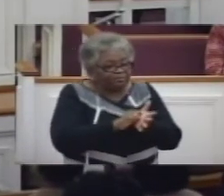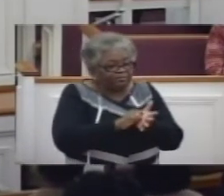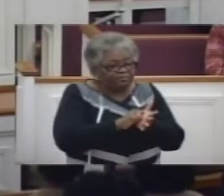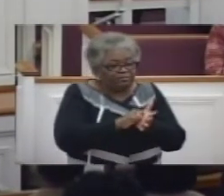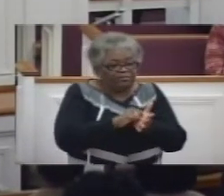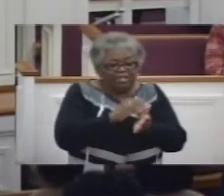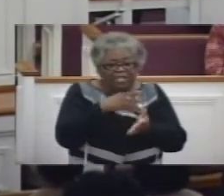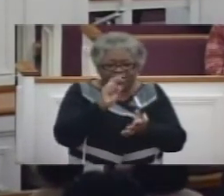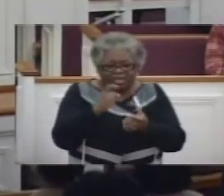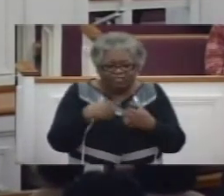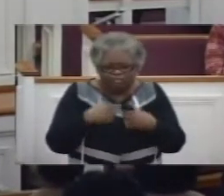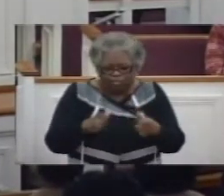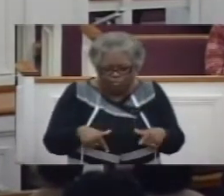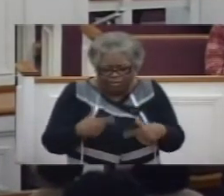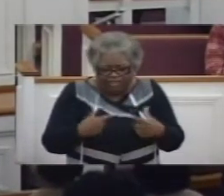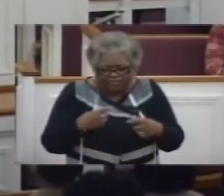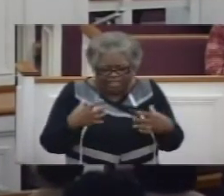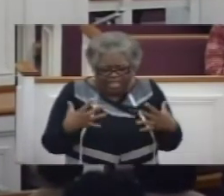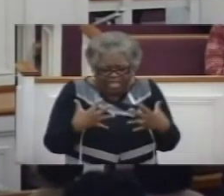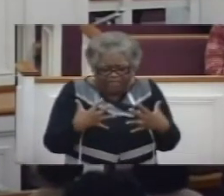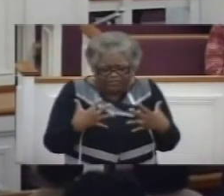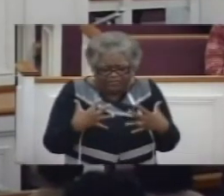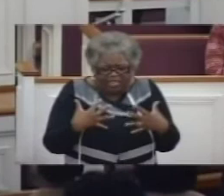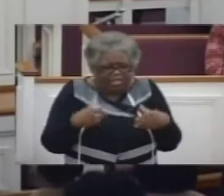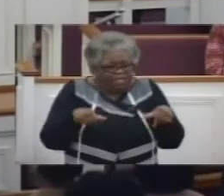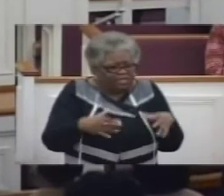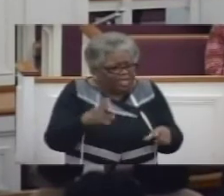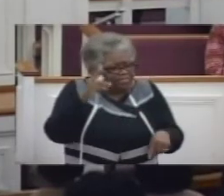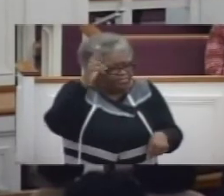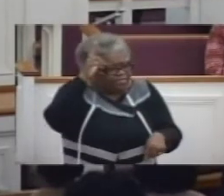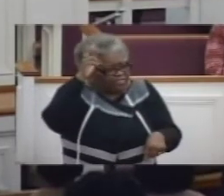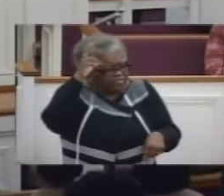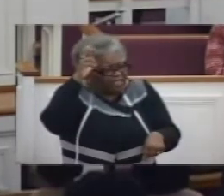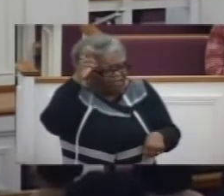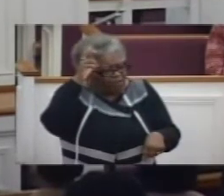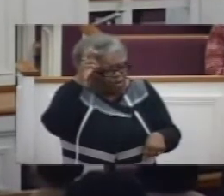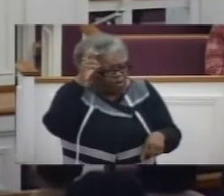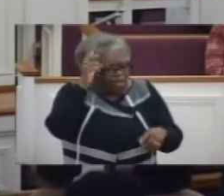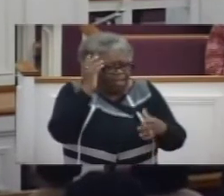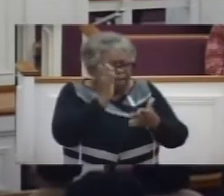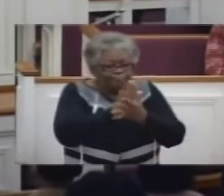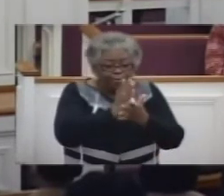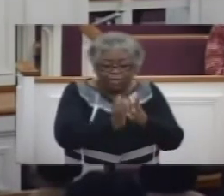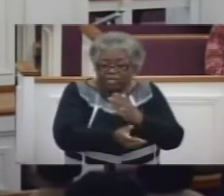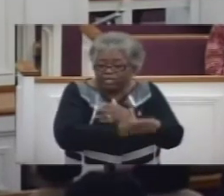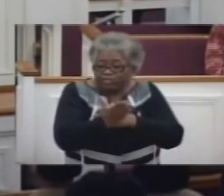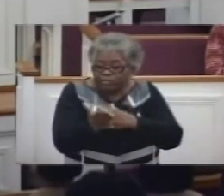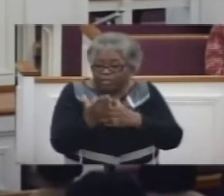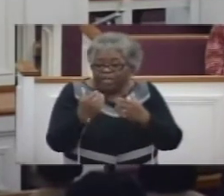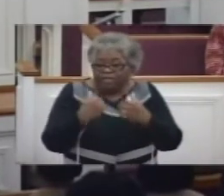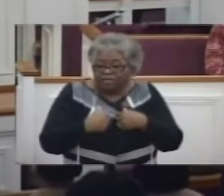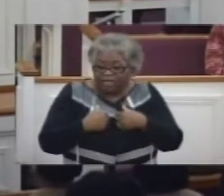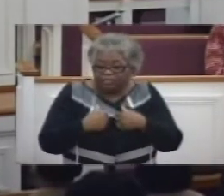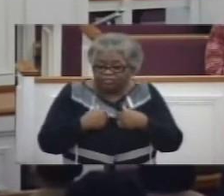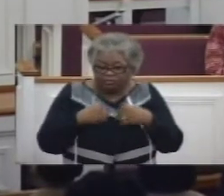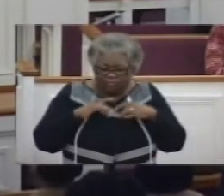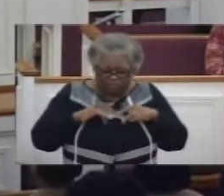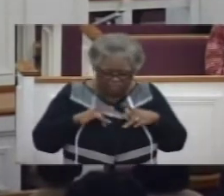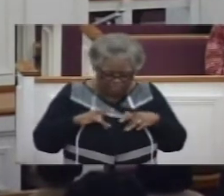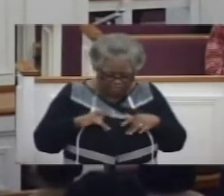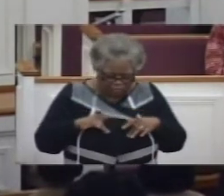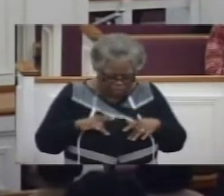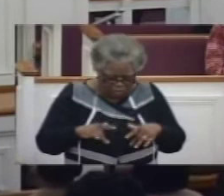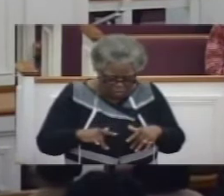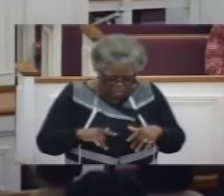and got you living in fear. Let the devil bully you and got you discouraged,